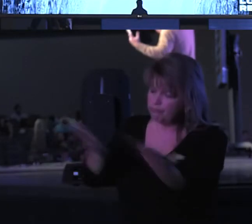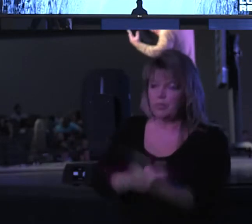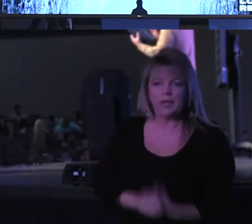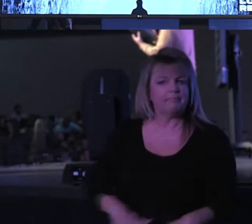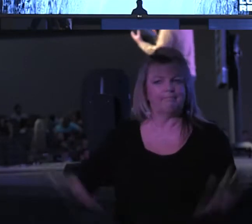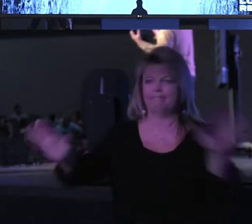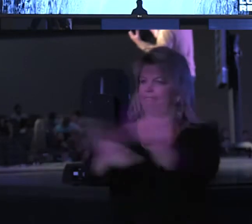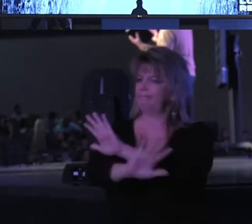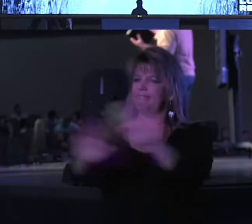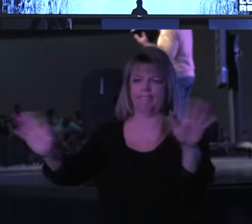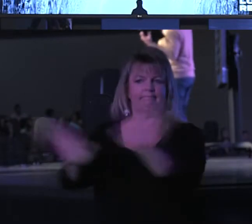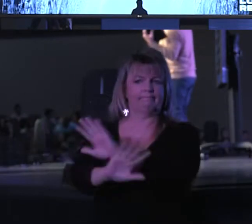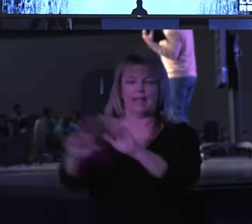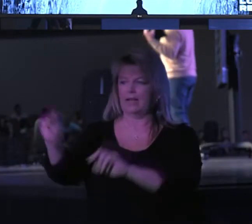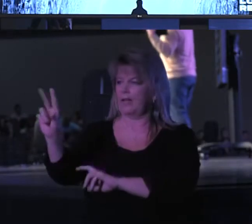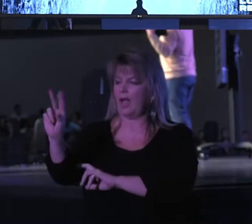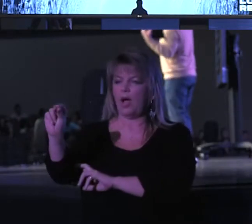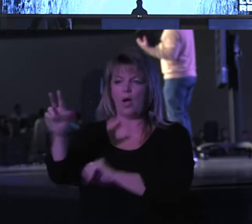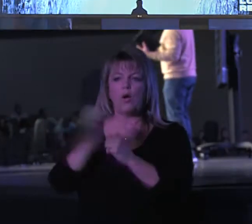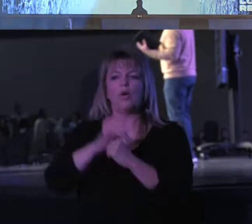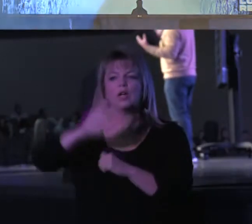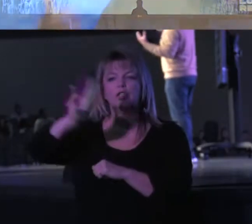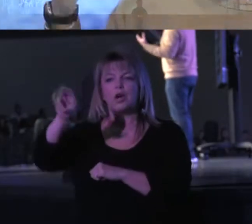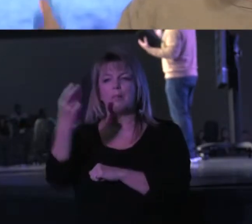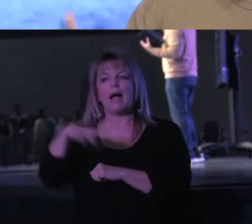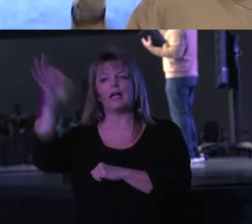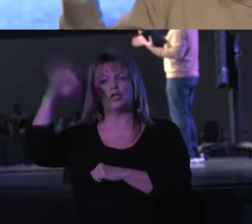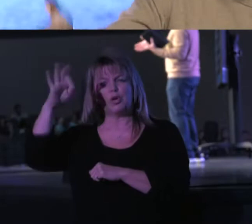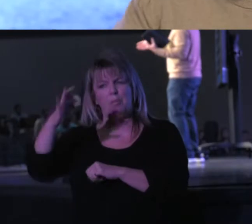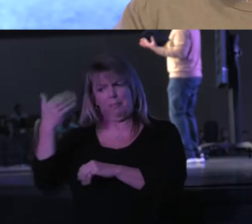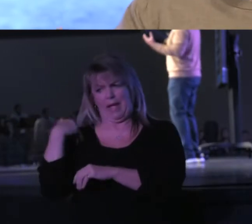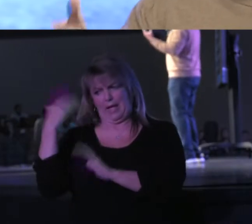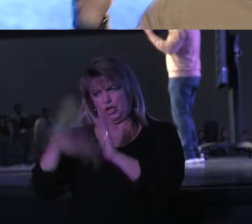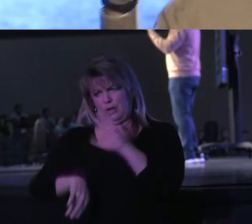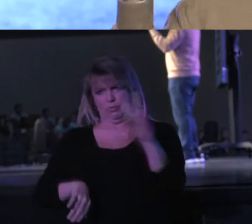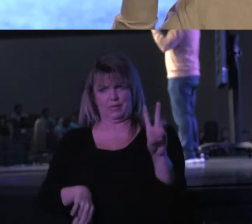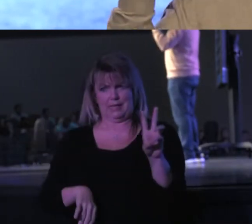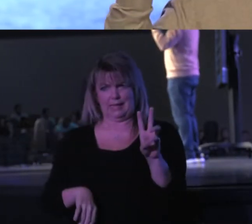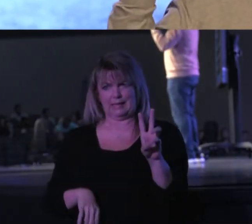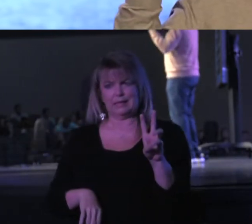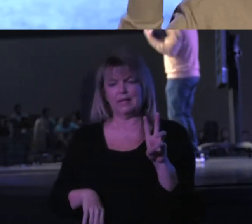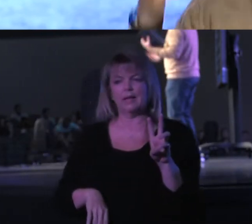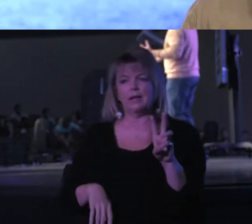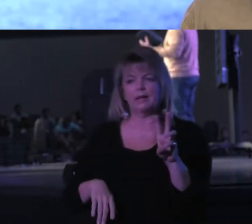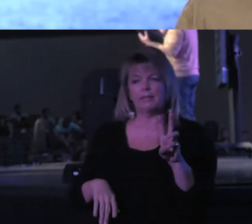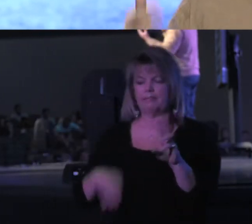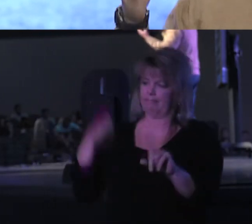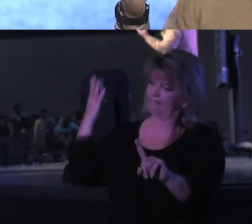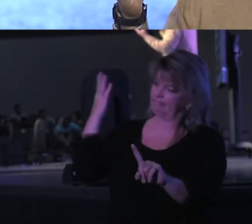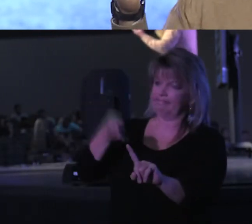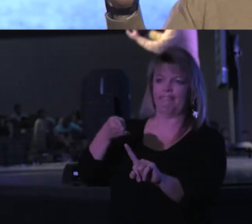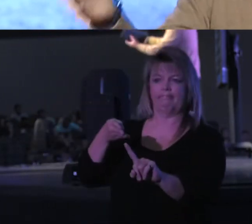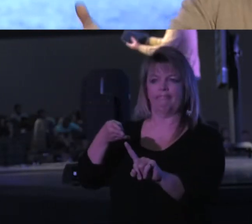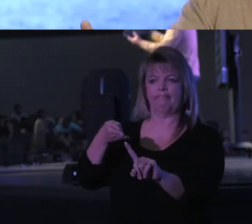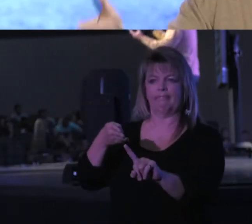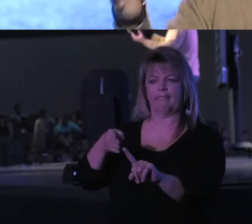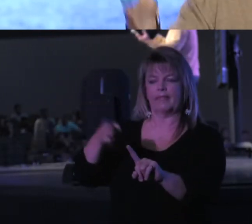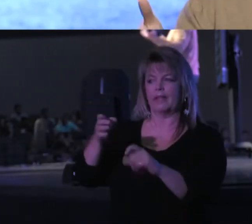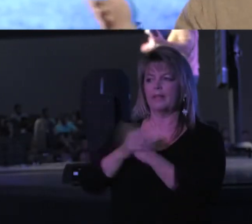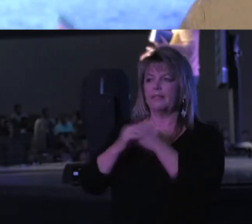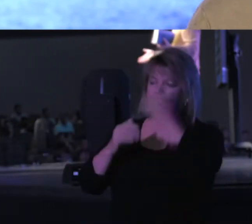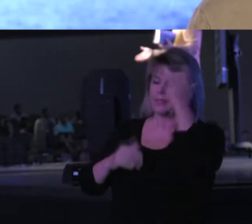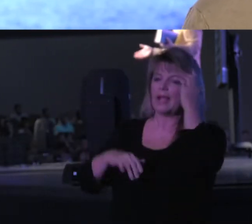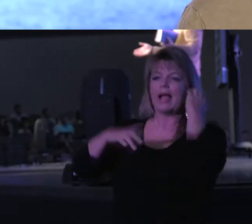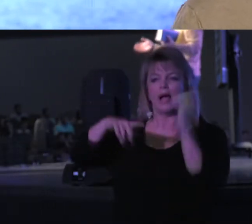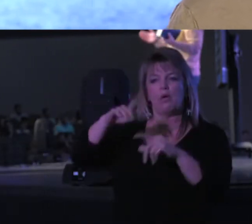no, no. In fact, he delivered a sermon back in chapter 6 that was directly given